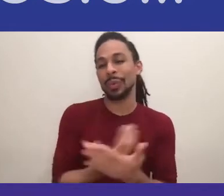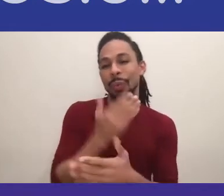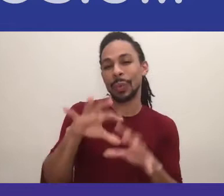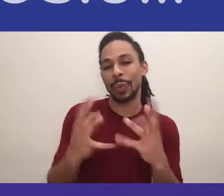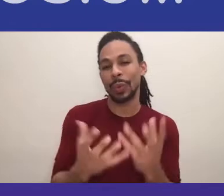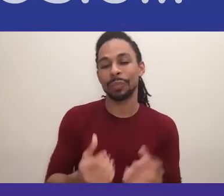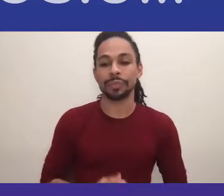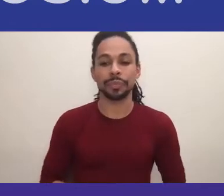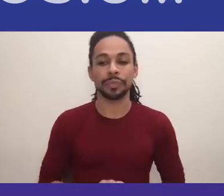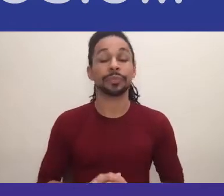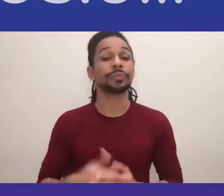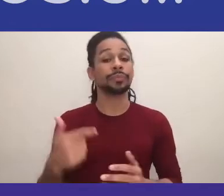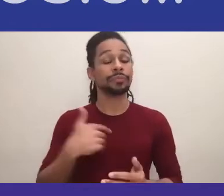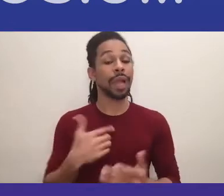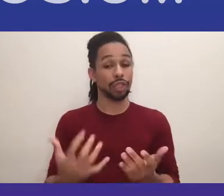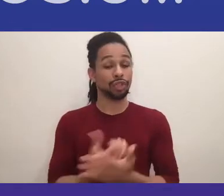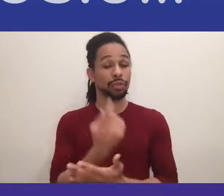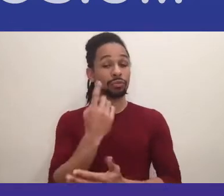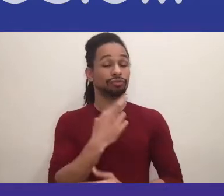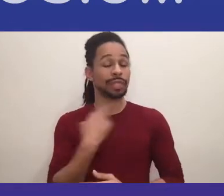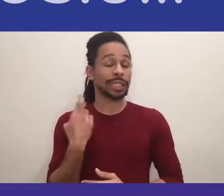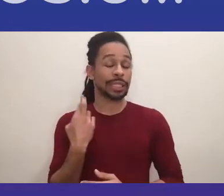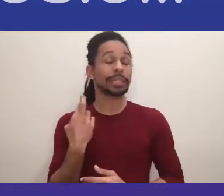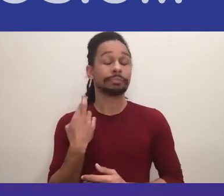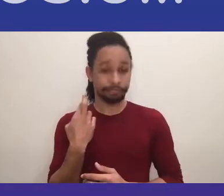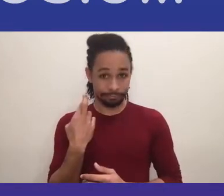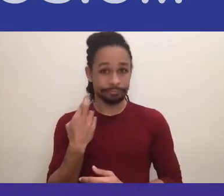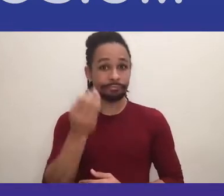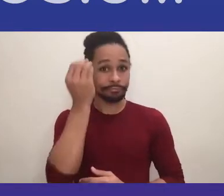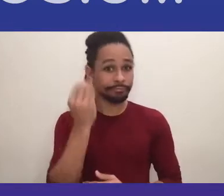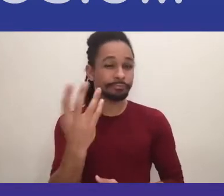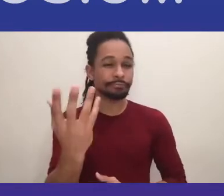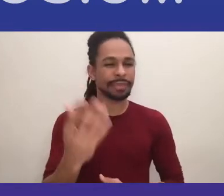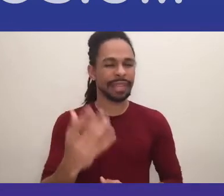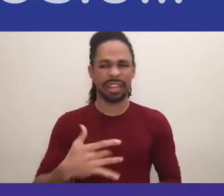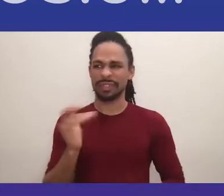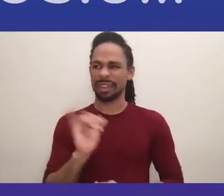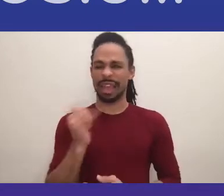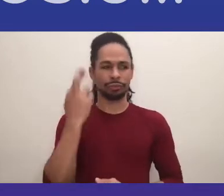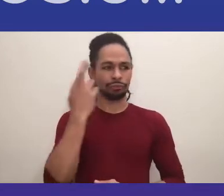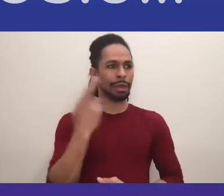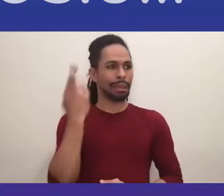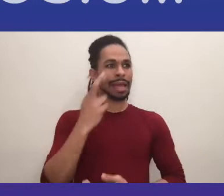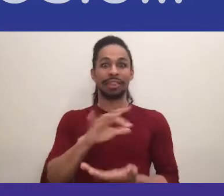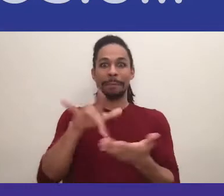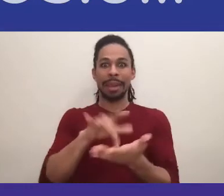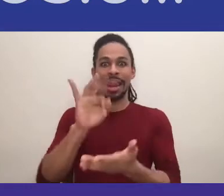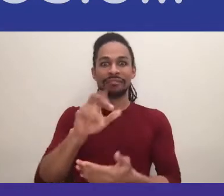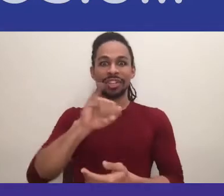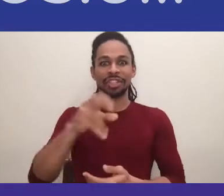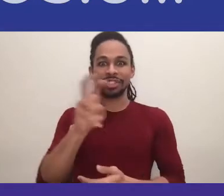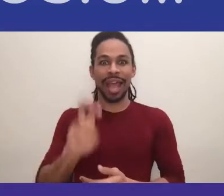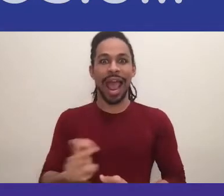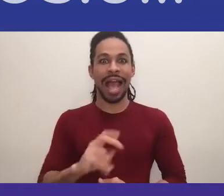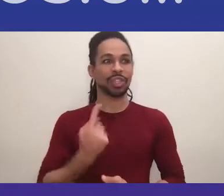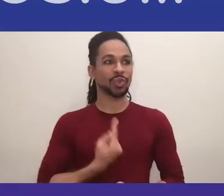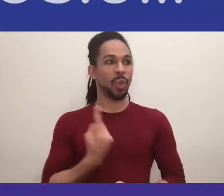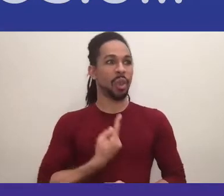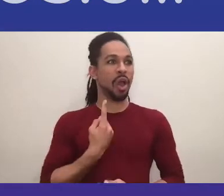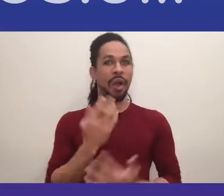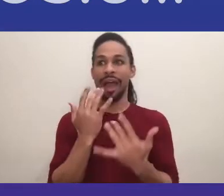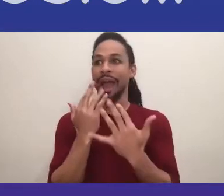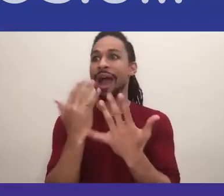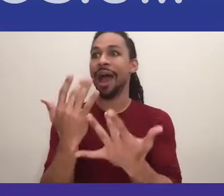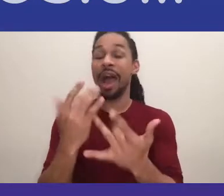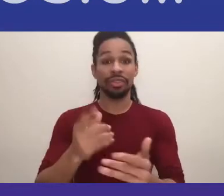I had taken a risk. It had been a bit like realizing in the middle of a jazz solo that the moment called for a